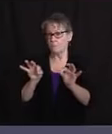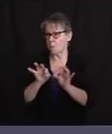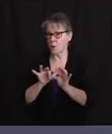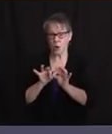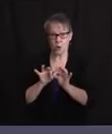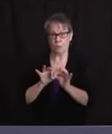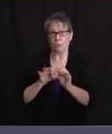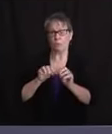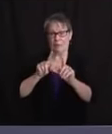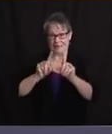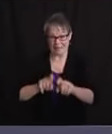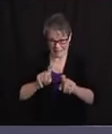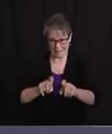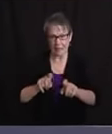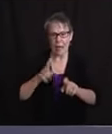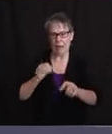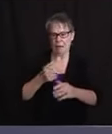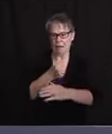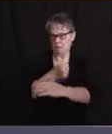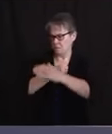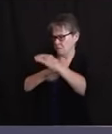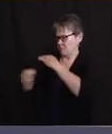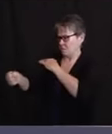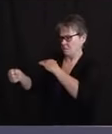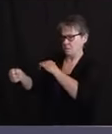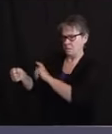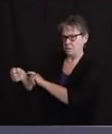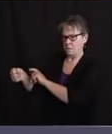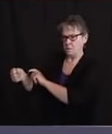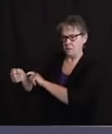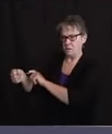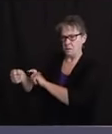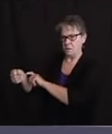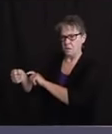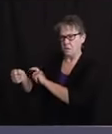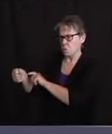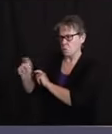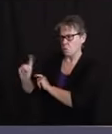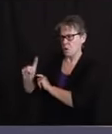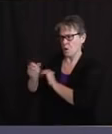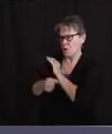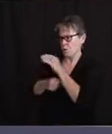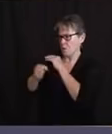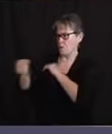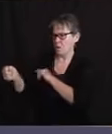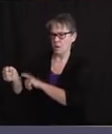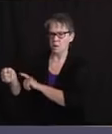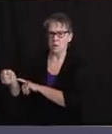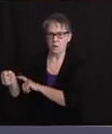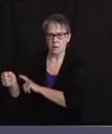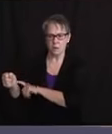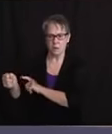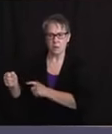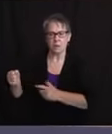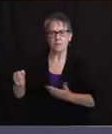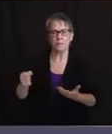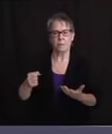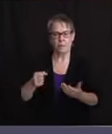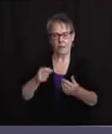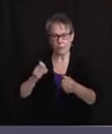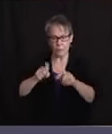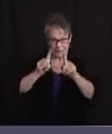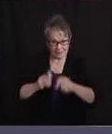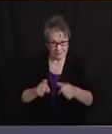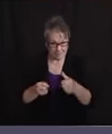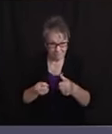that, you need to test people, find the positives, isolate positives, and find their contacts and isolate or quarantine